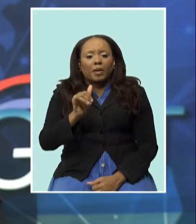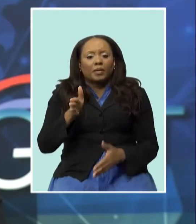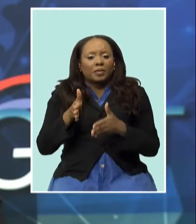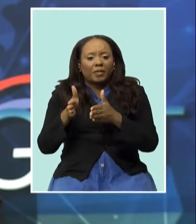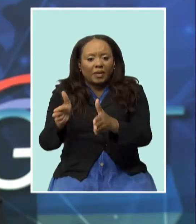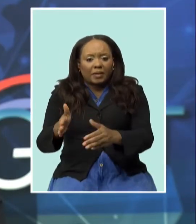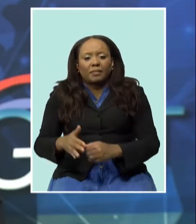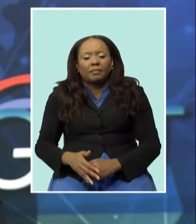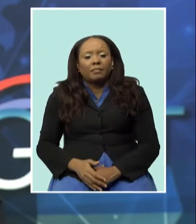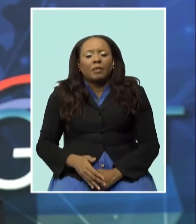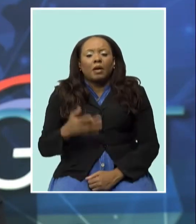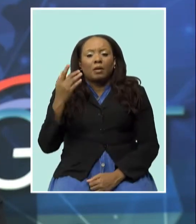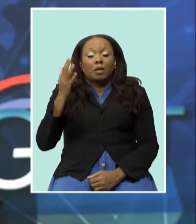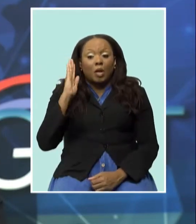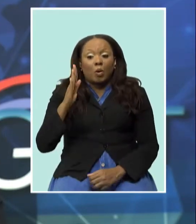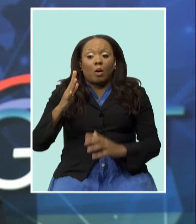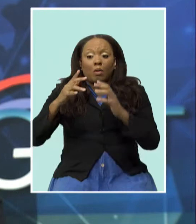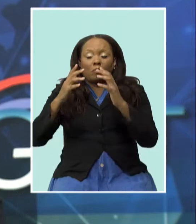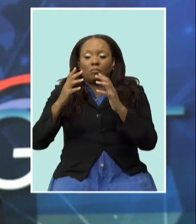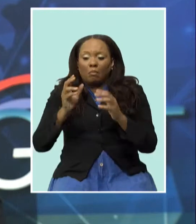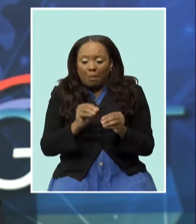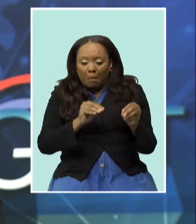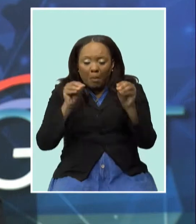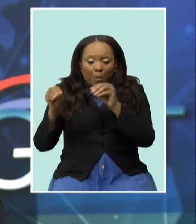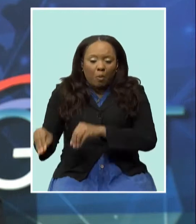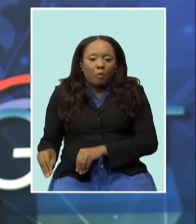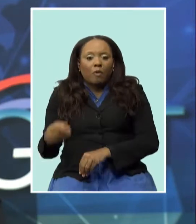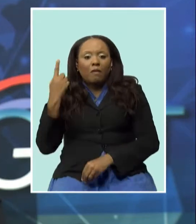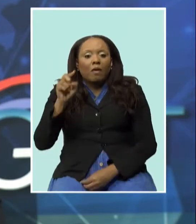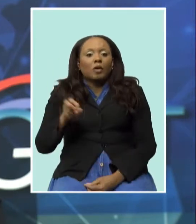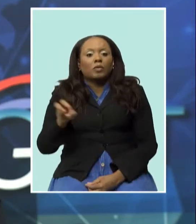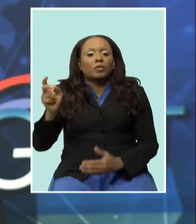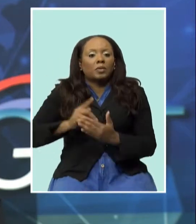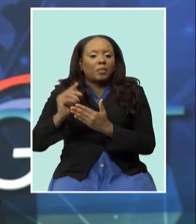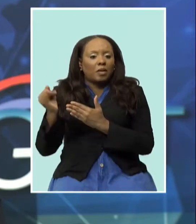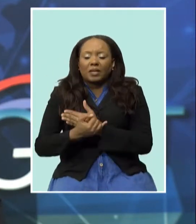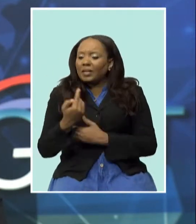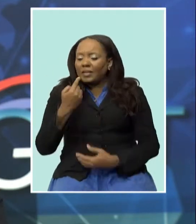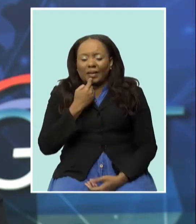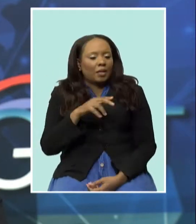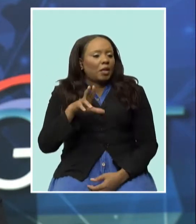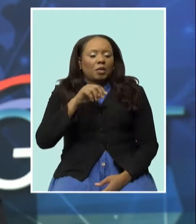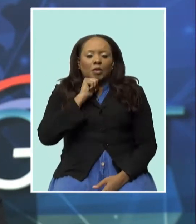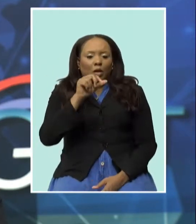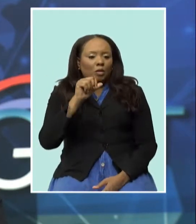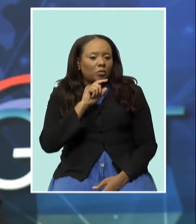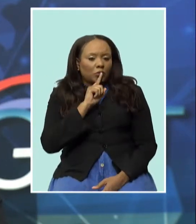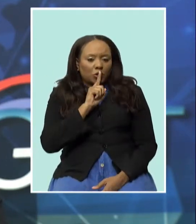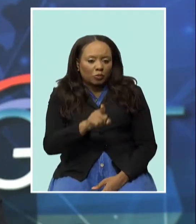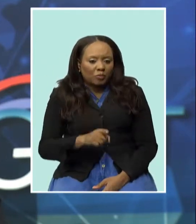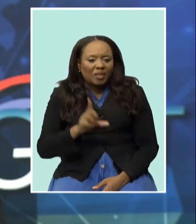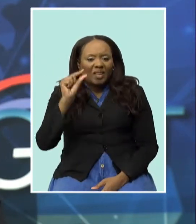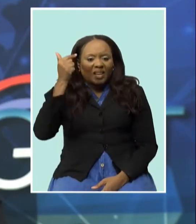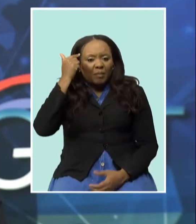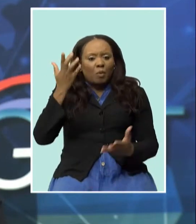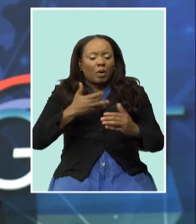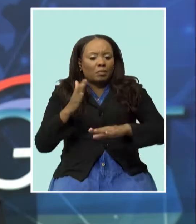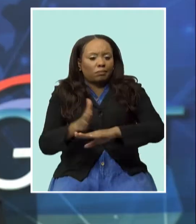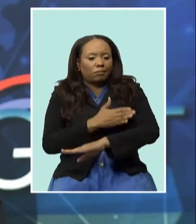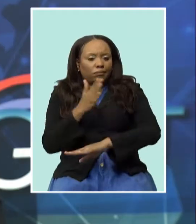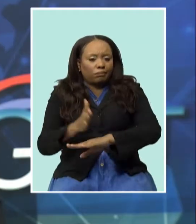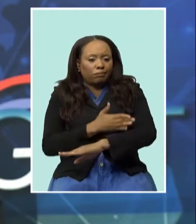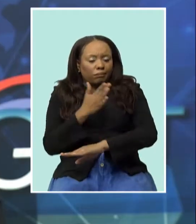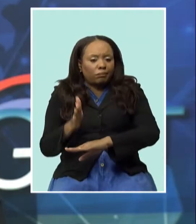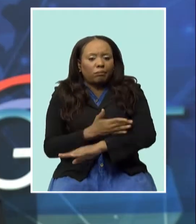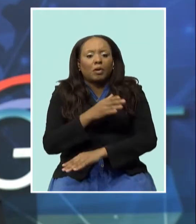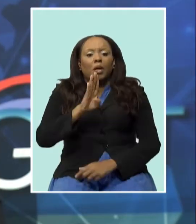says this is far from the truth, and Mr. Stewart clearly does not have the facts. He explained that government is looking to further develop the site